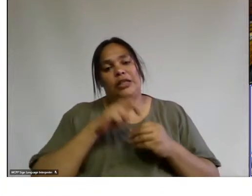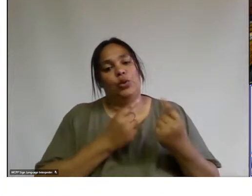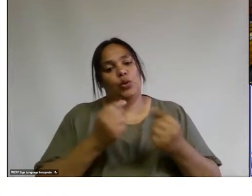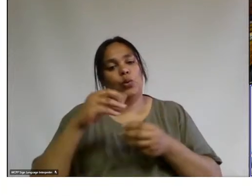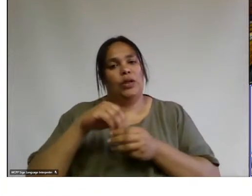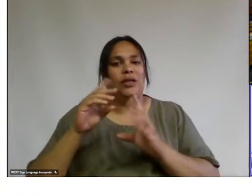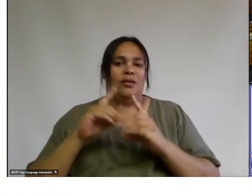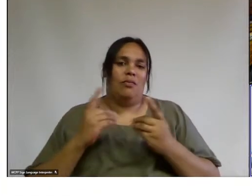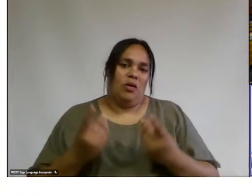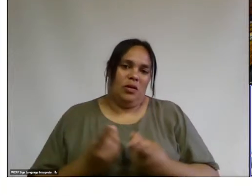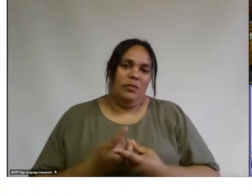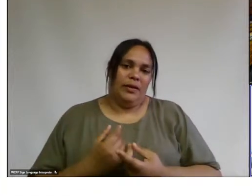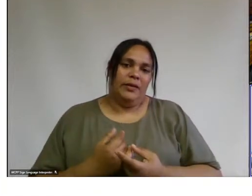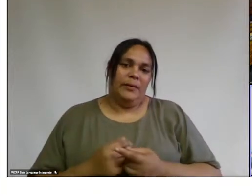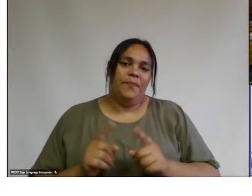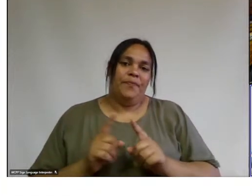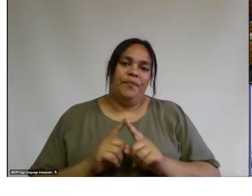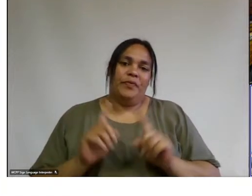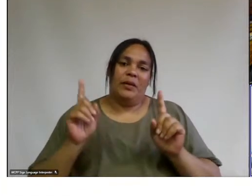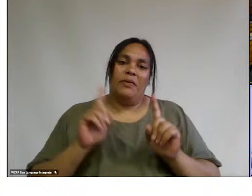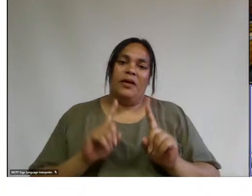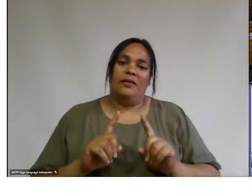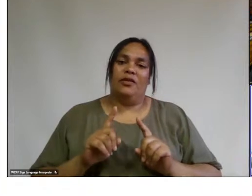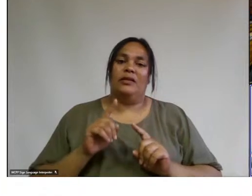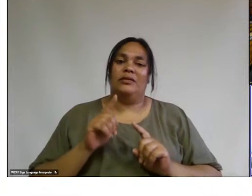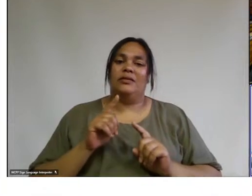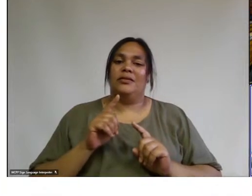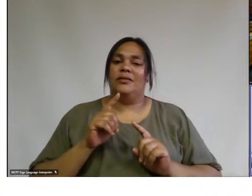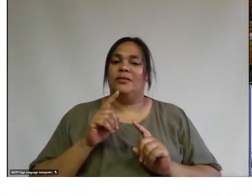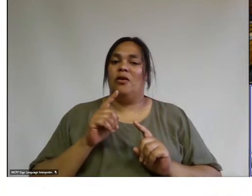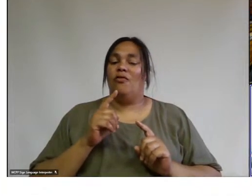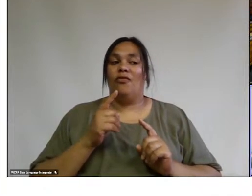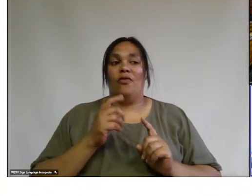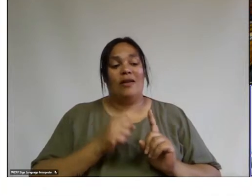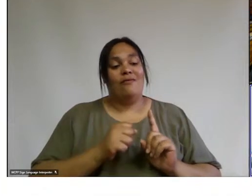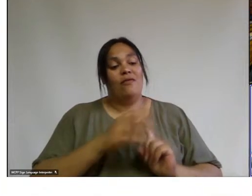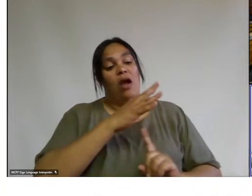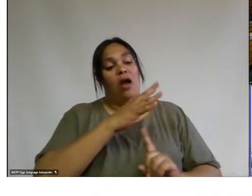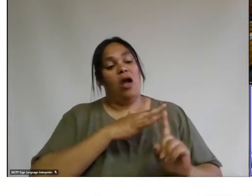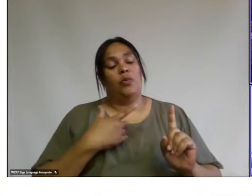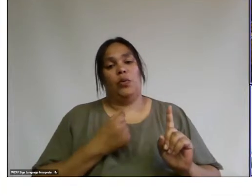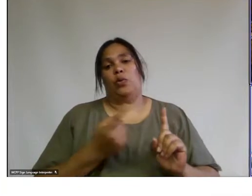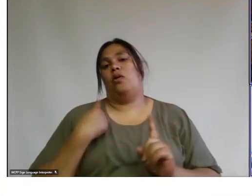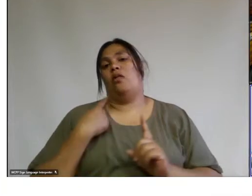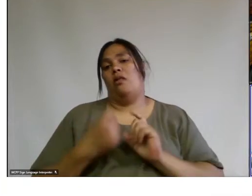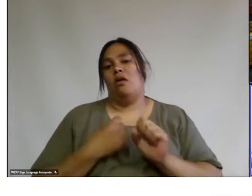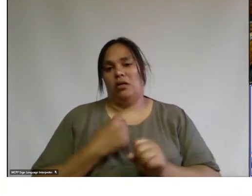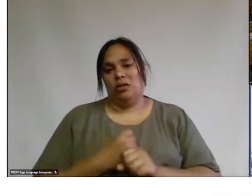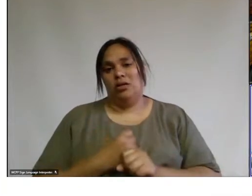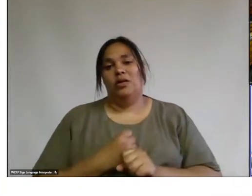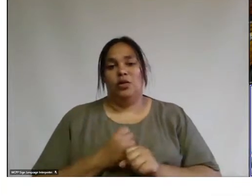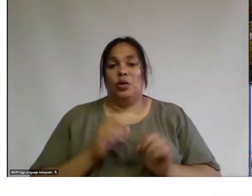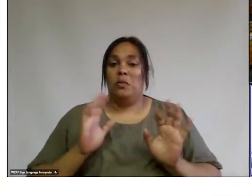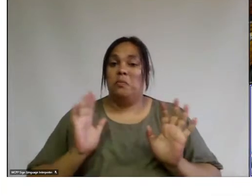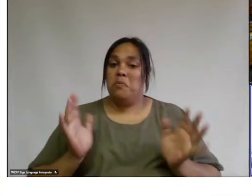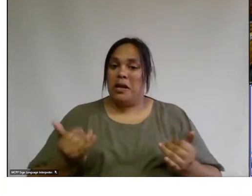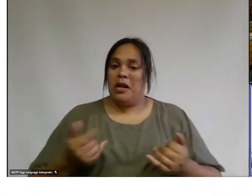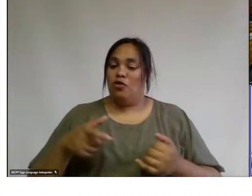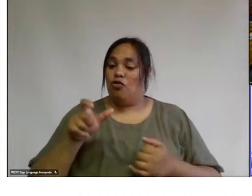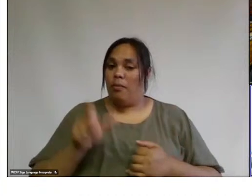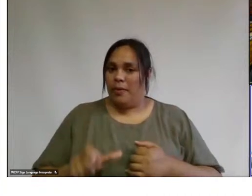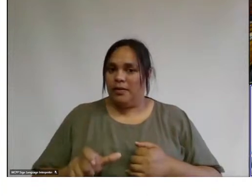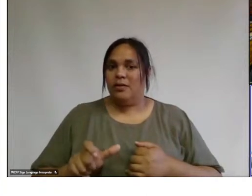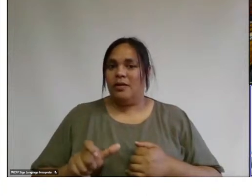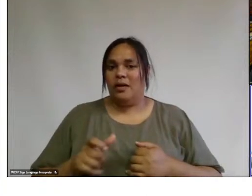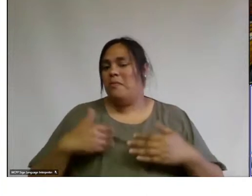department, and especially under the circumstances in which they were done last year. So I think that's all for now, Chairperson.